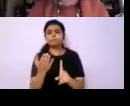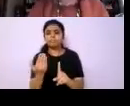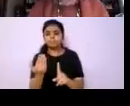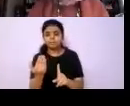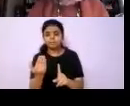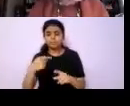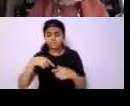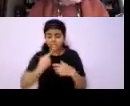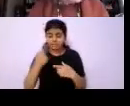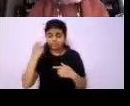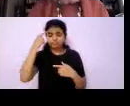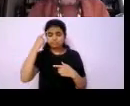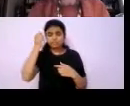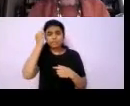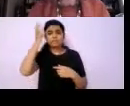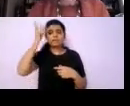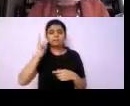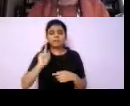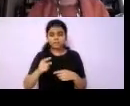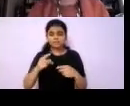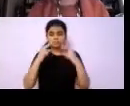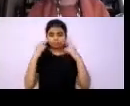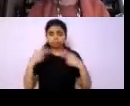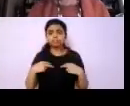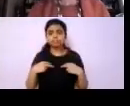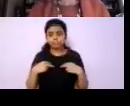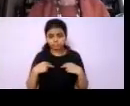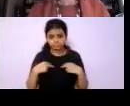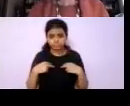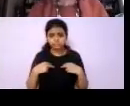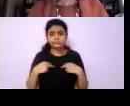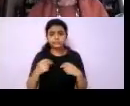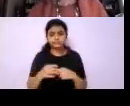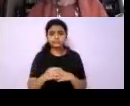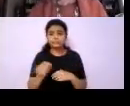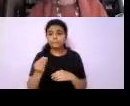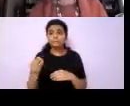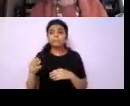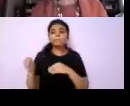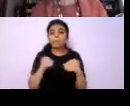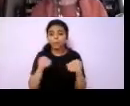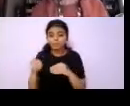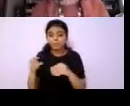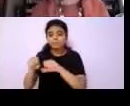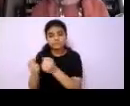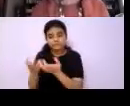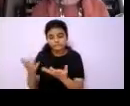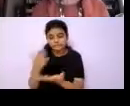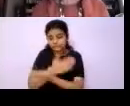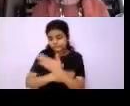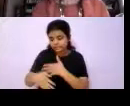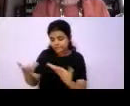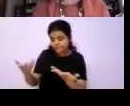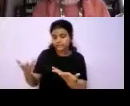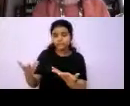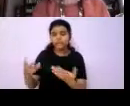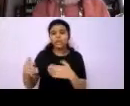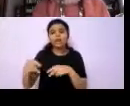self-determination, just as some impairments affect mobility or sensory perception.